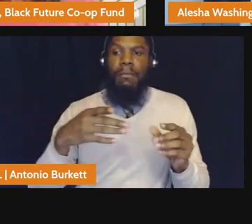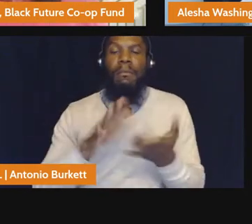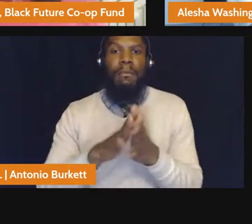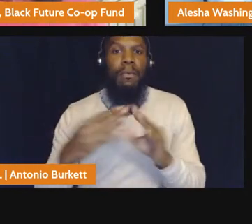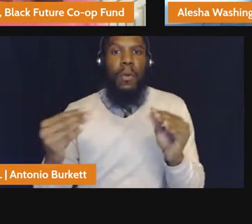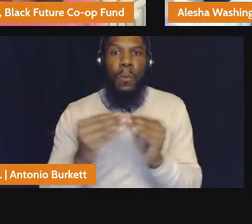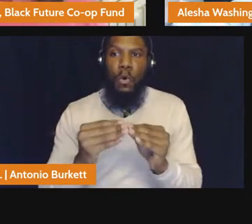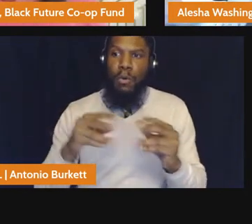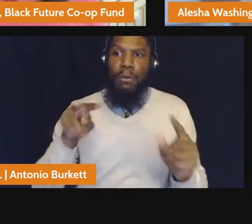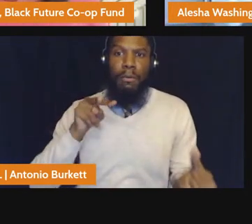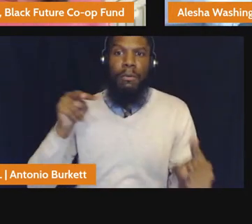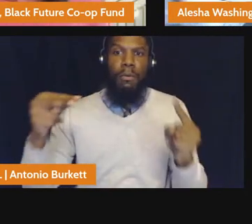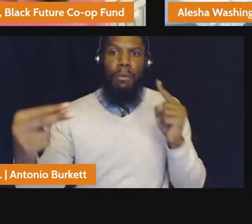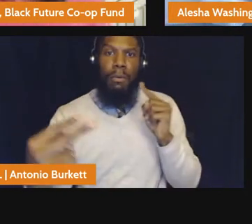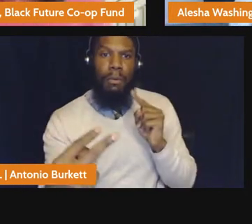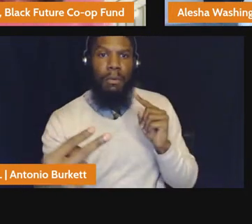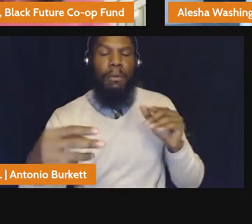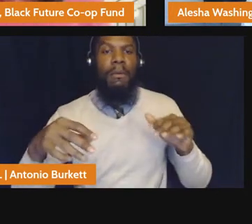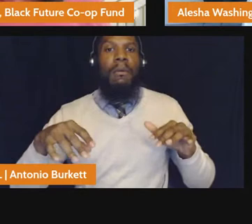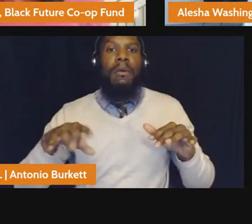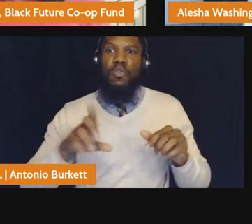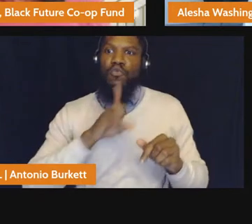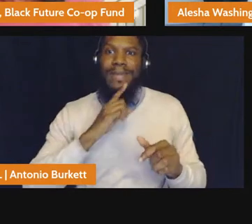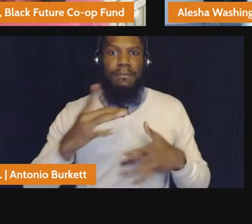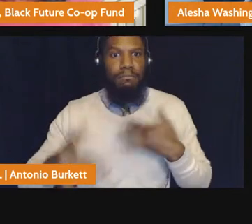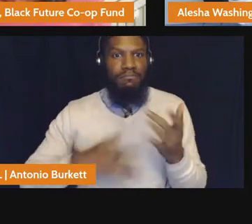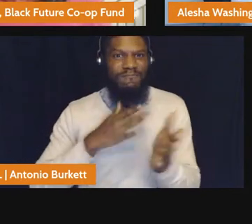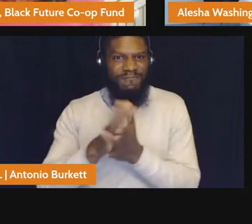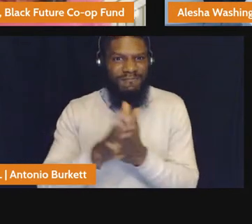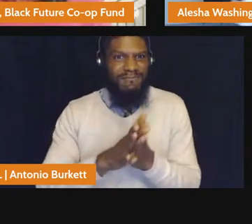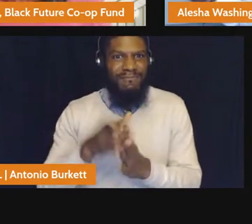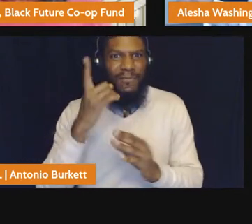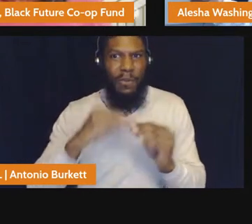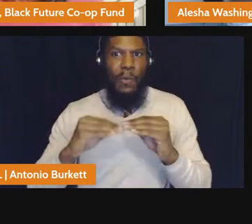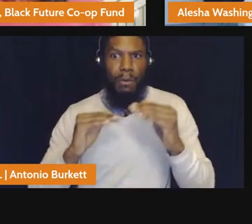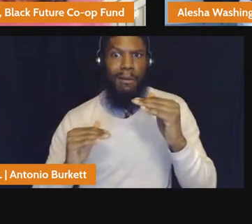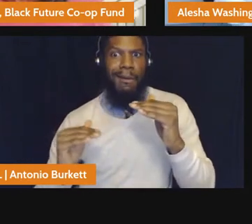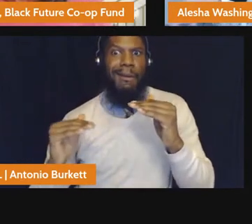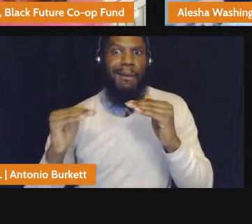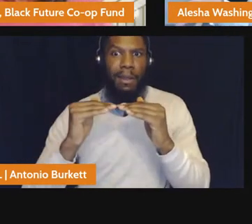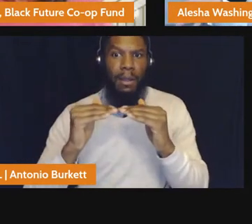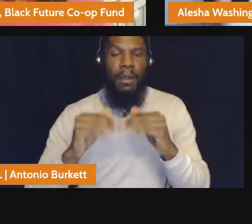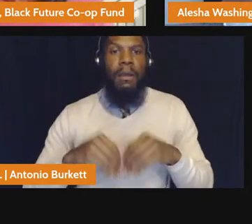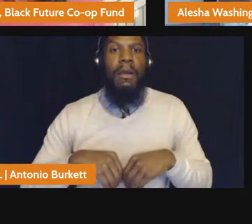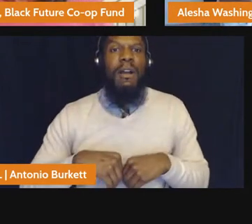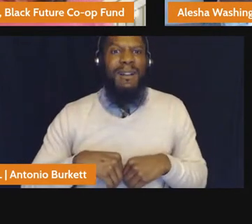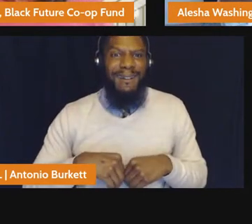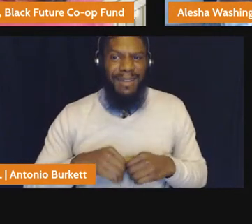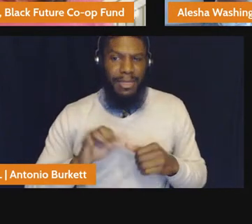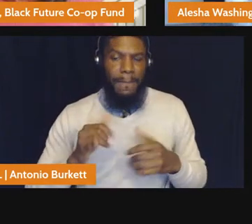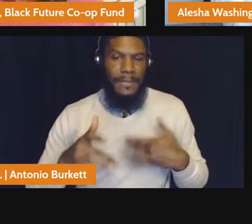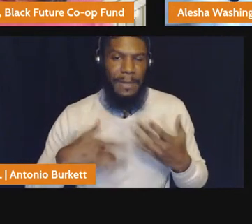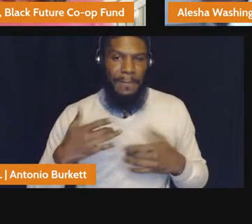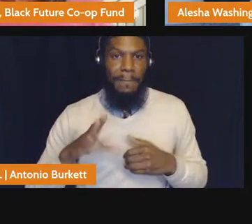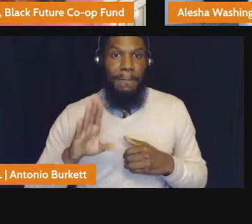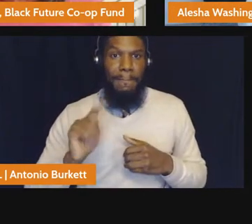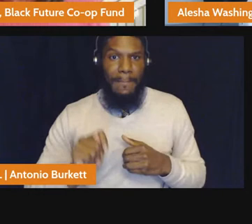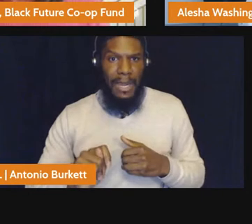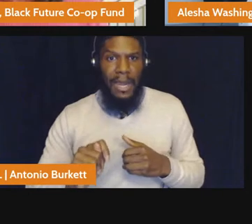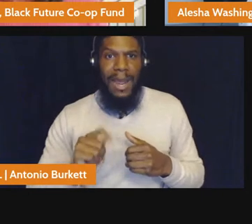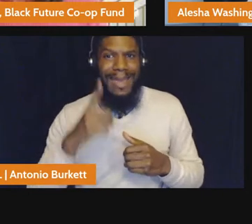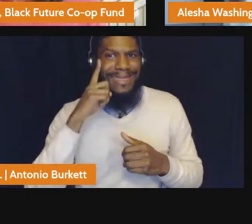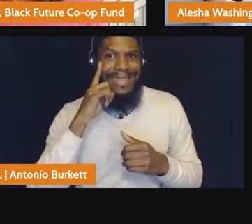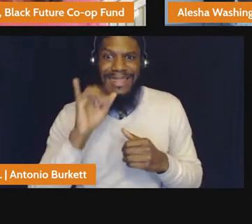meaningful ways. So that's what I'm excited about, to take it further. But I think even in that story of kind of what we have, I think that is similar to